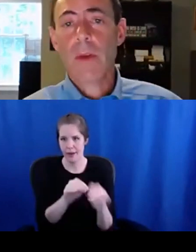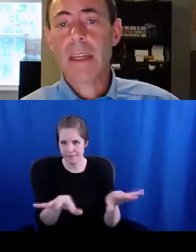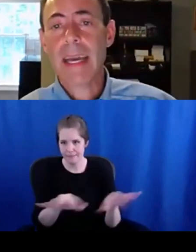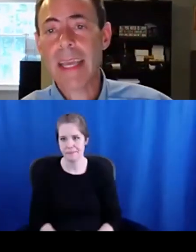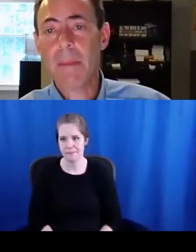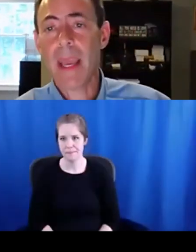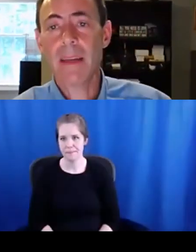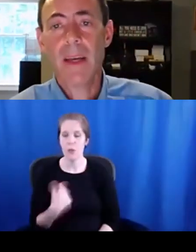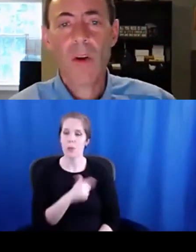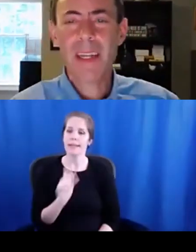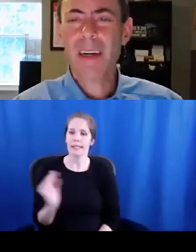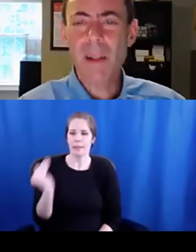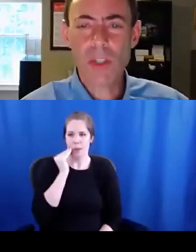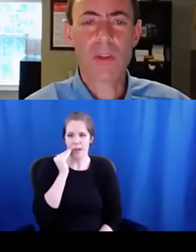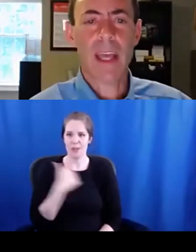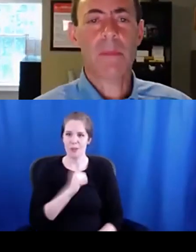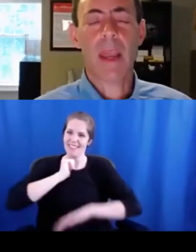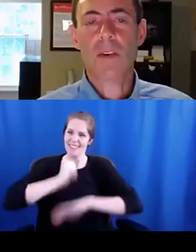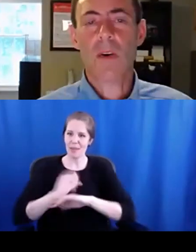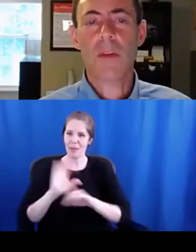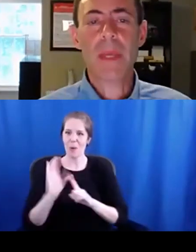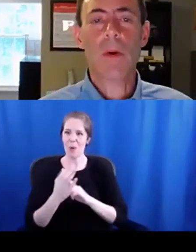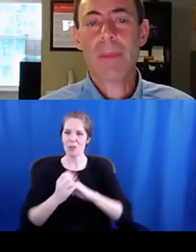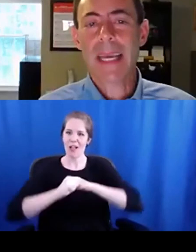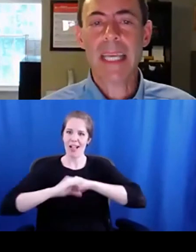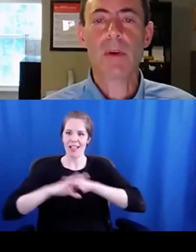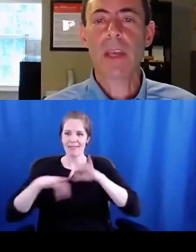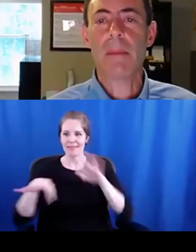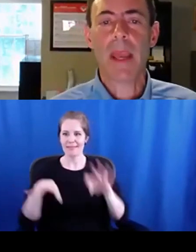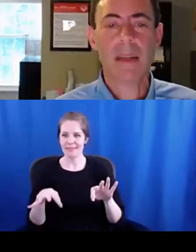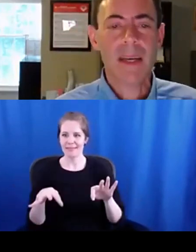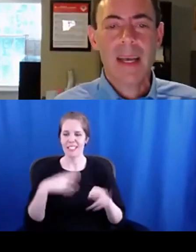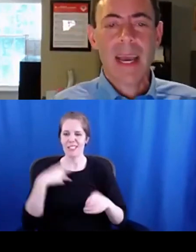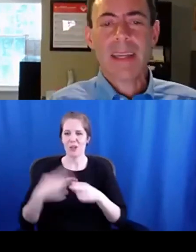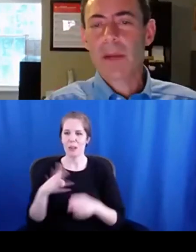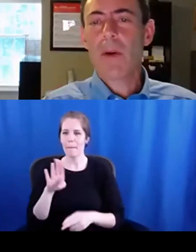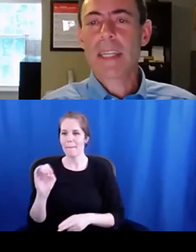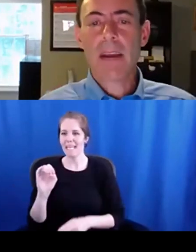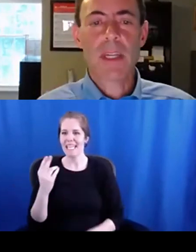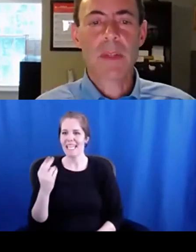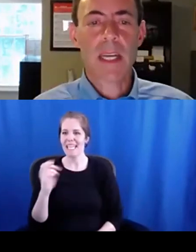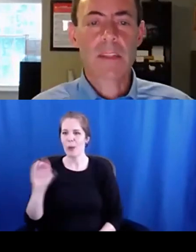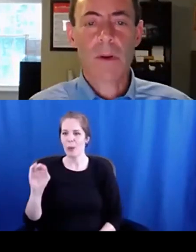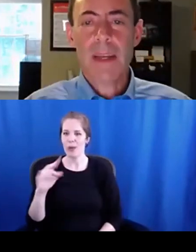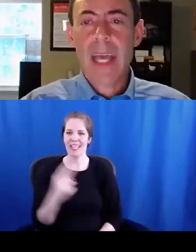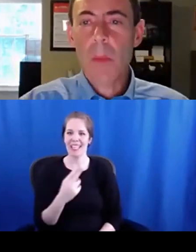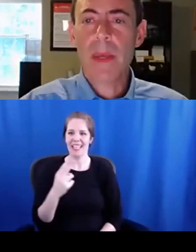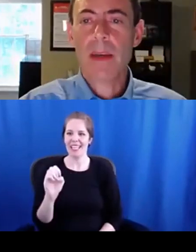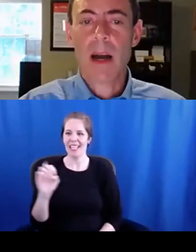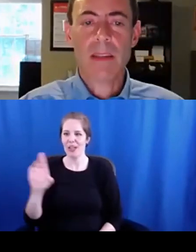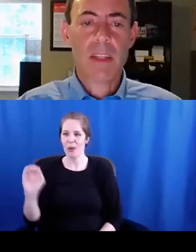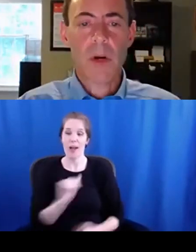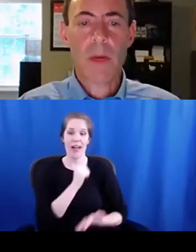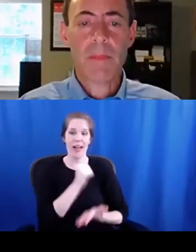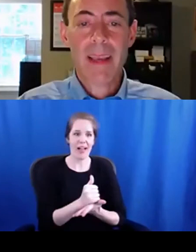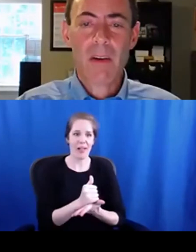created a campaign, call it a cultural campaign, called the Be a Hero campaign. And HERO is an acronym that stands for helping colleagues in